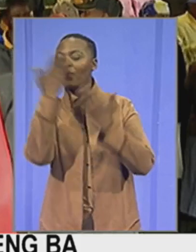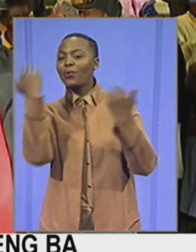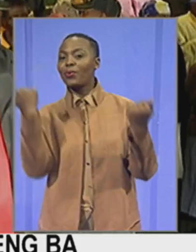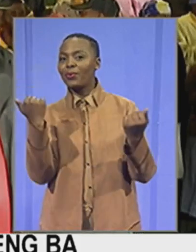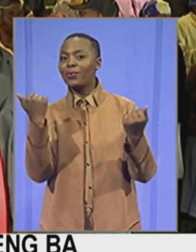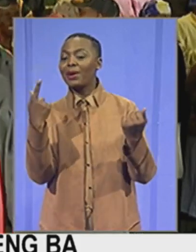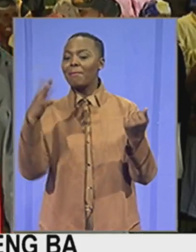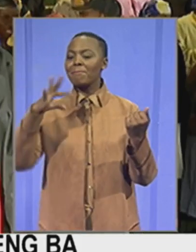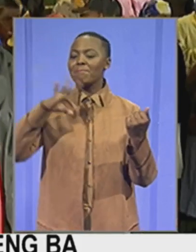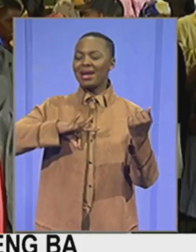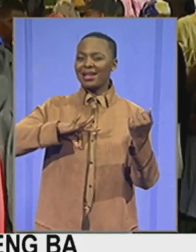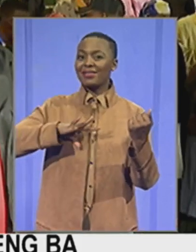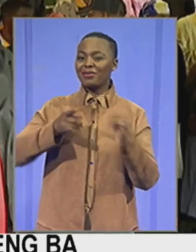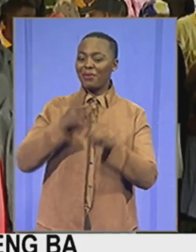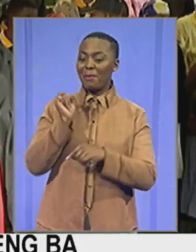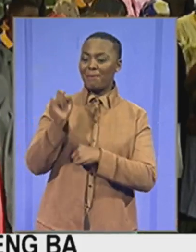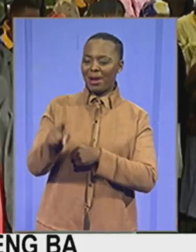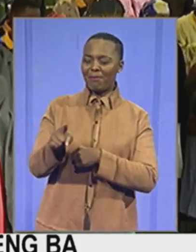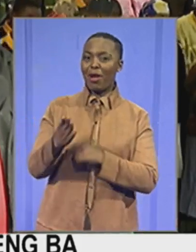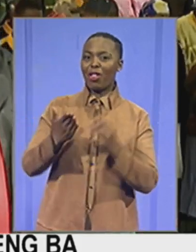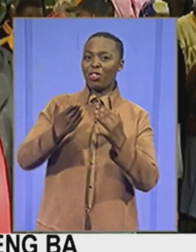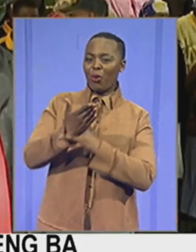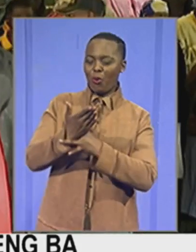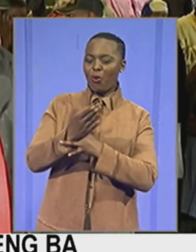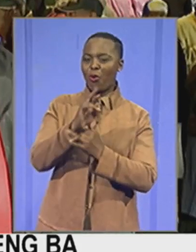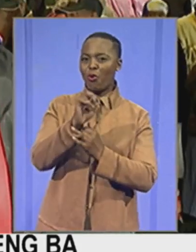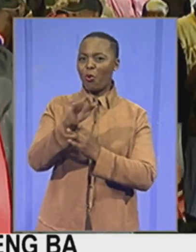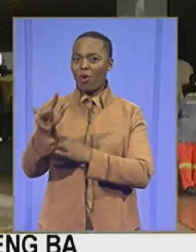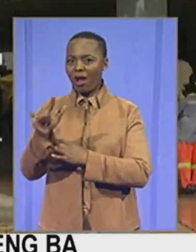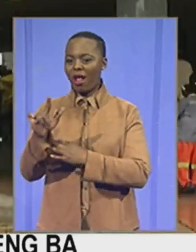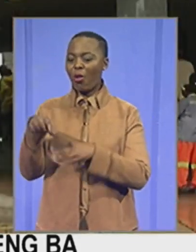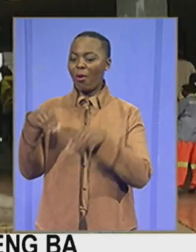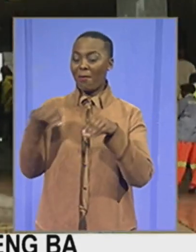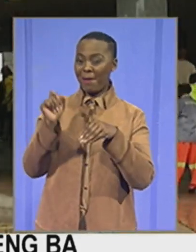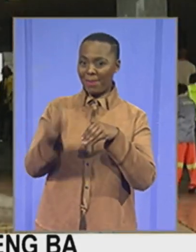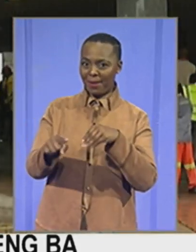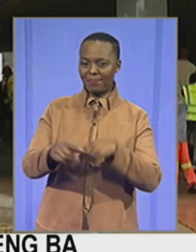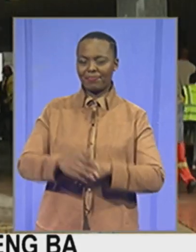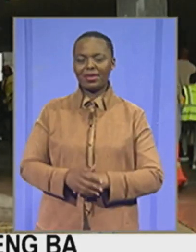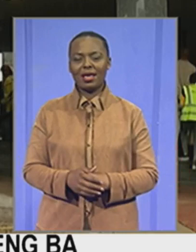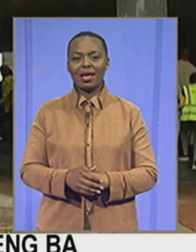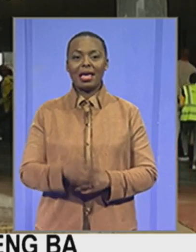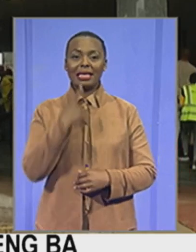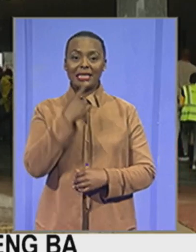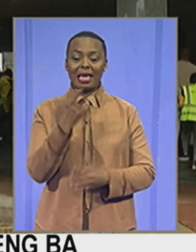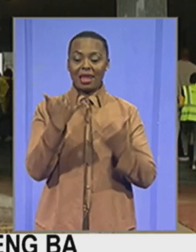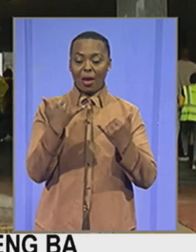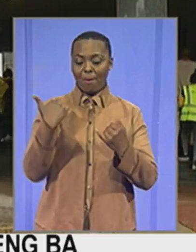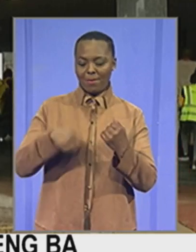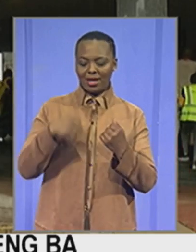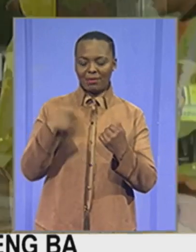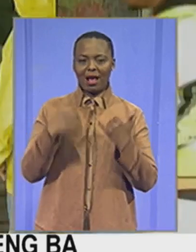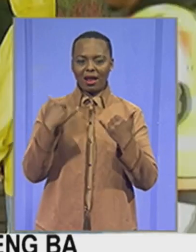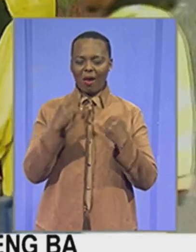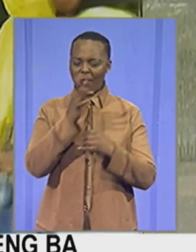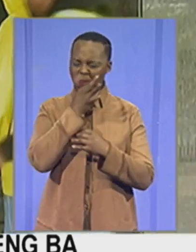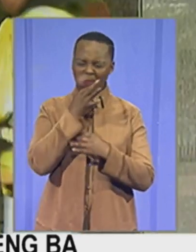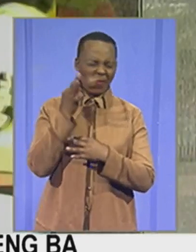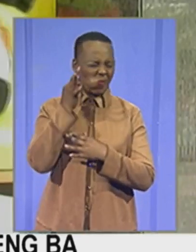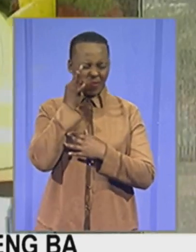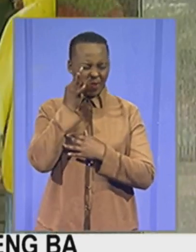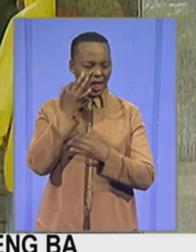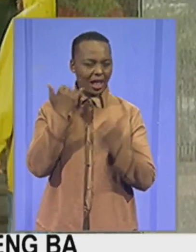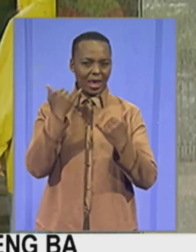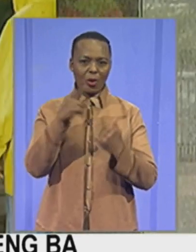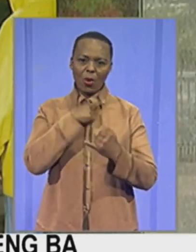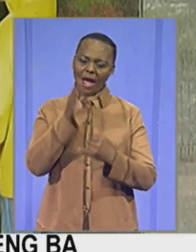are benefiting either through royalties or whatever. Ba gwanti ba re masepala o itshetse moruto tsididi fa o laelwa go